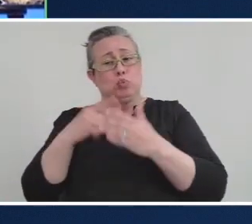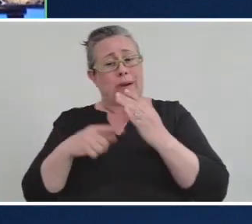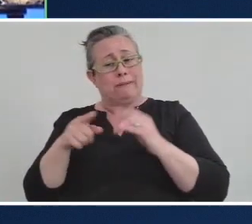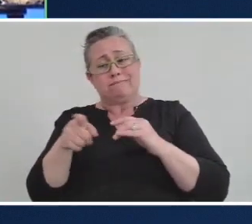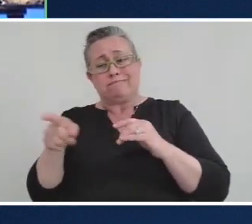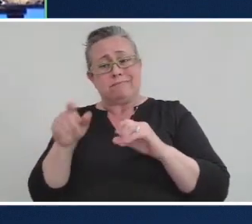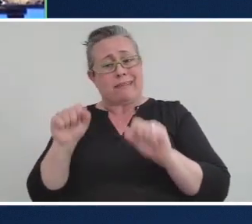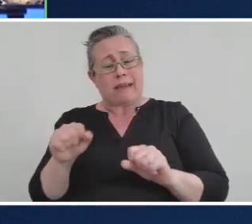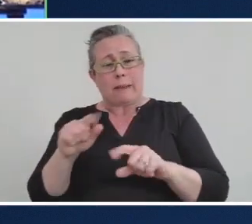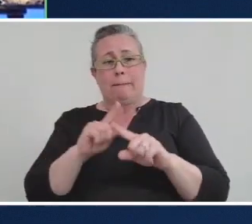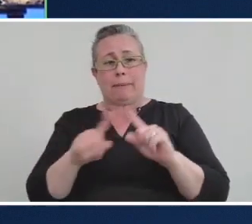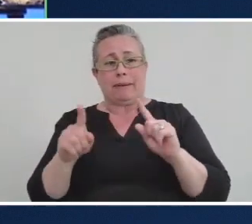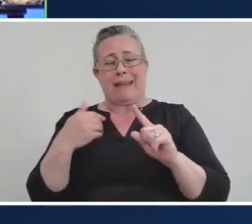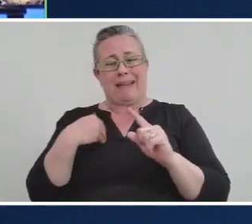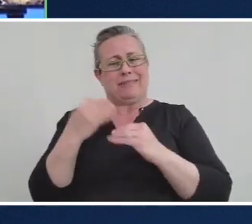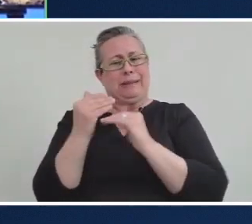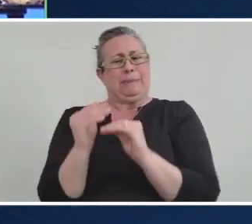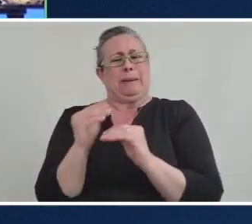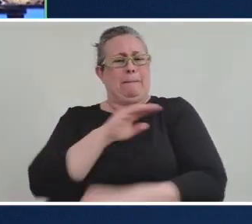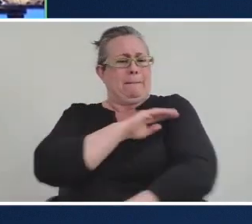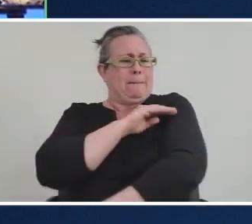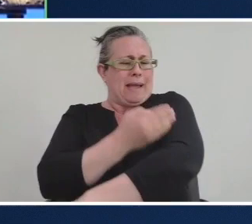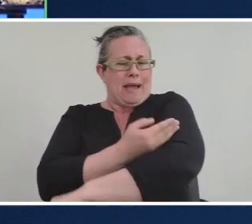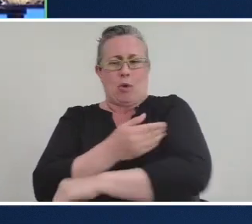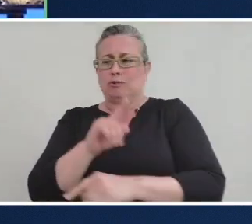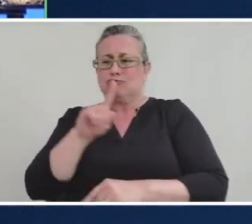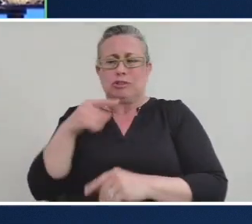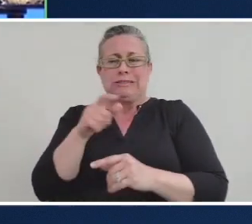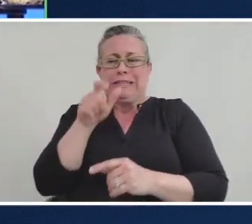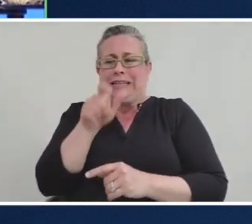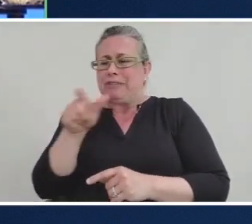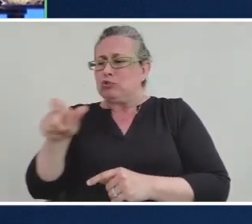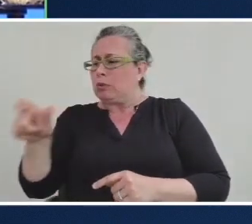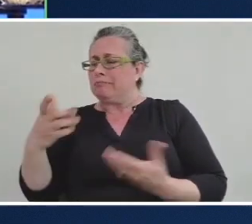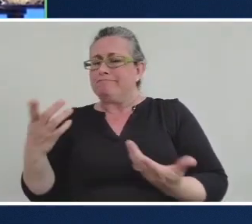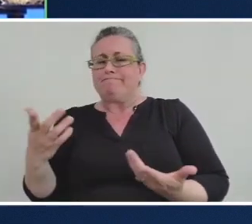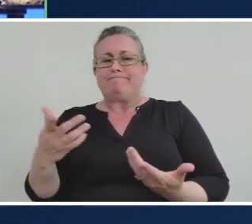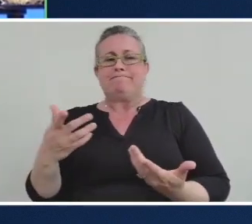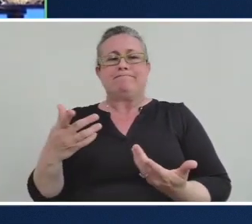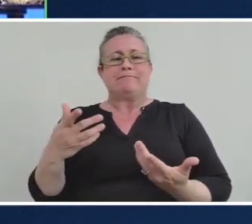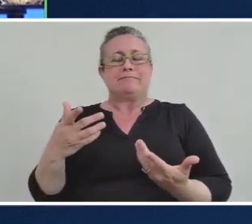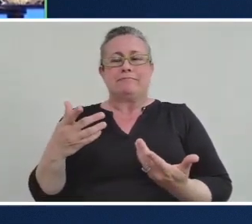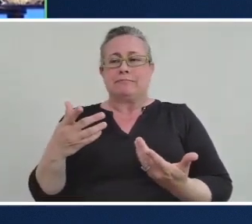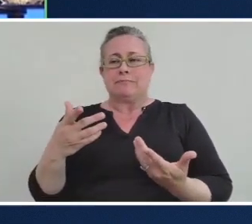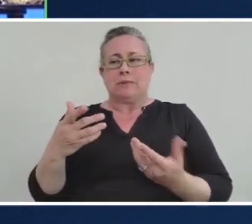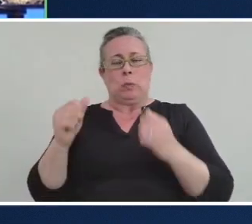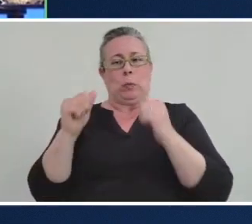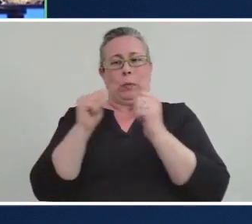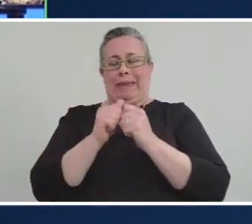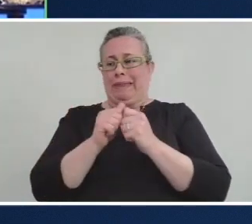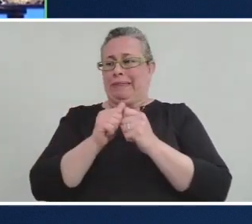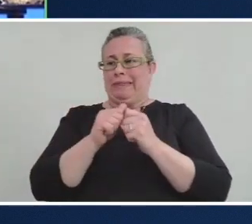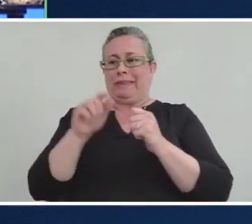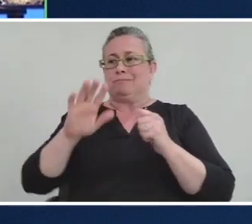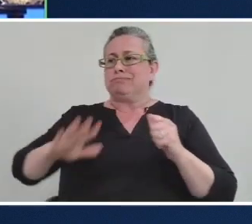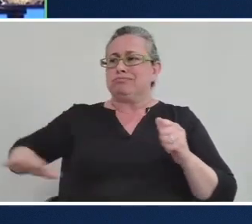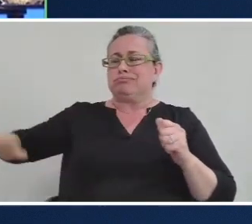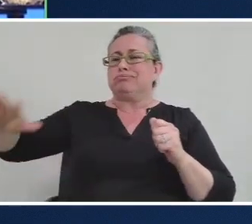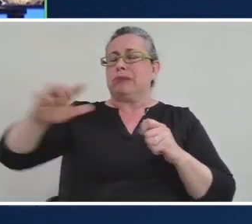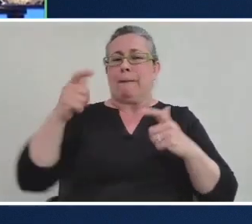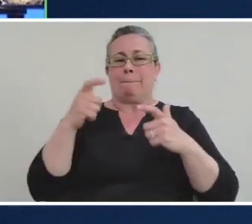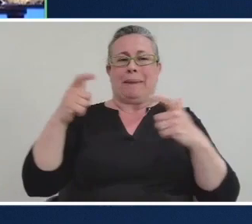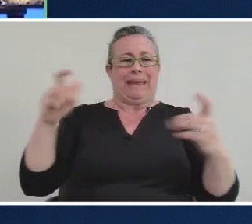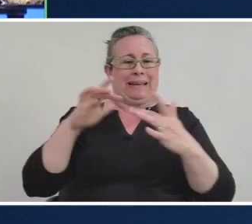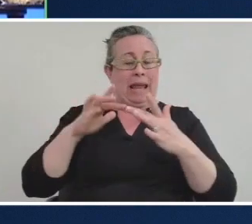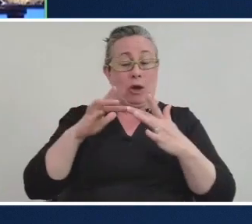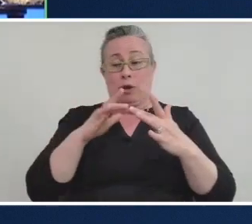limited powers. They are just individuals. And even if they strive in powerful networks such as Transparency International, yet